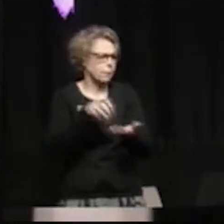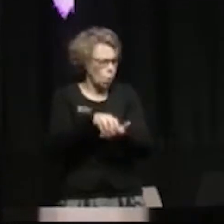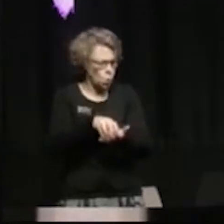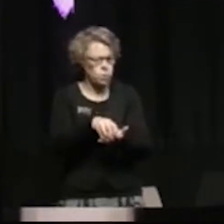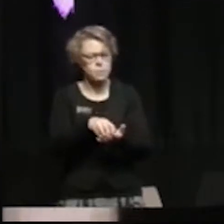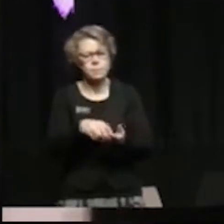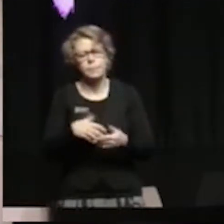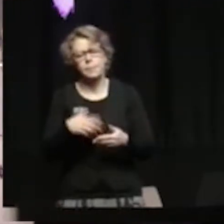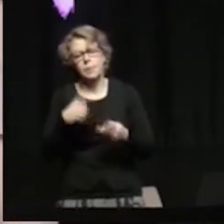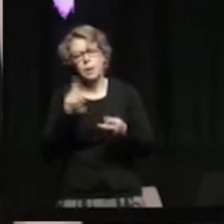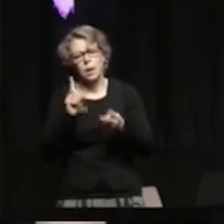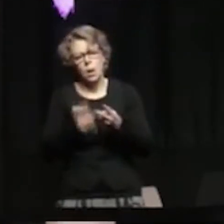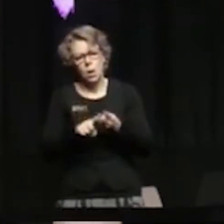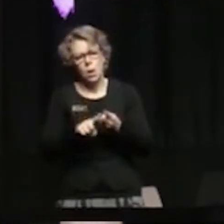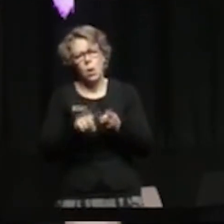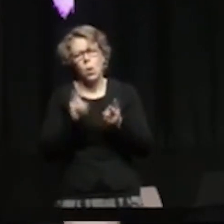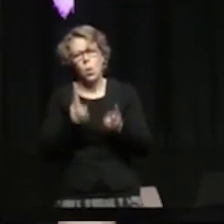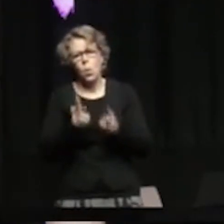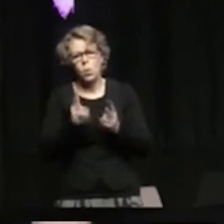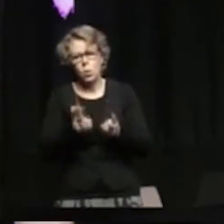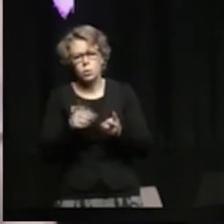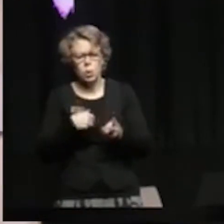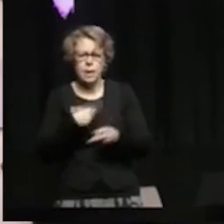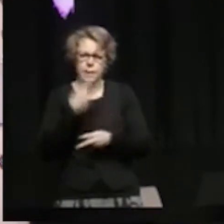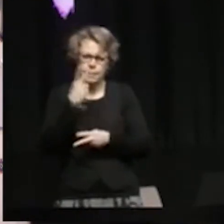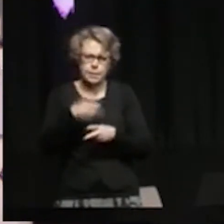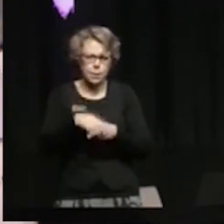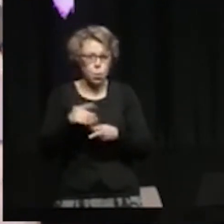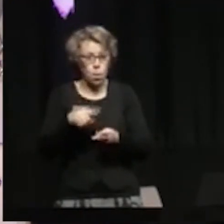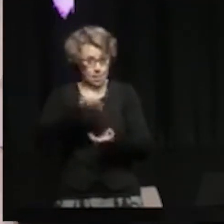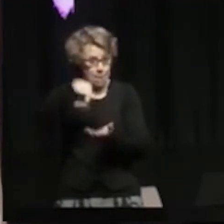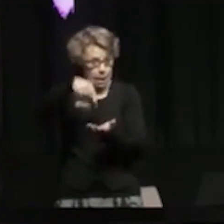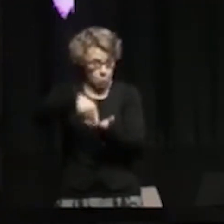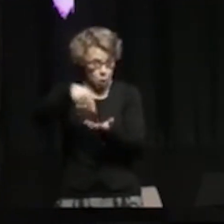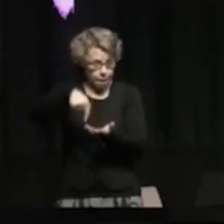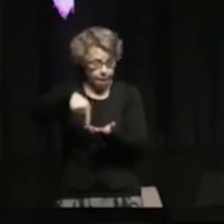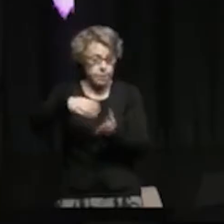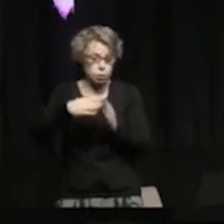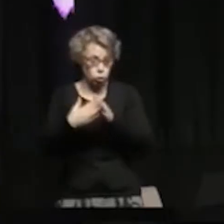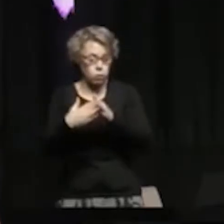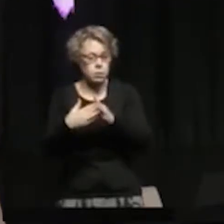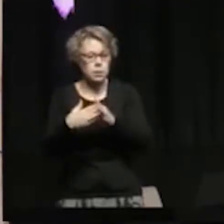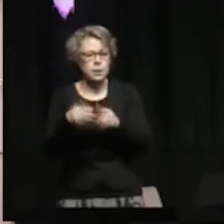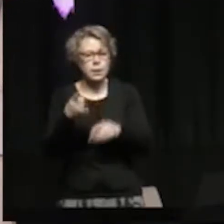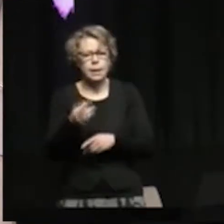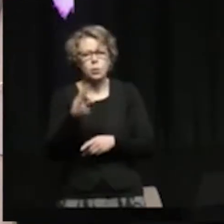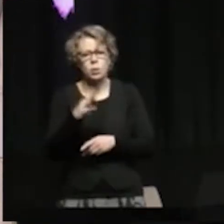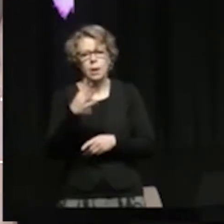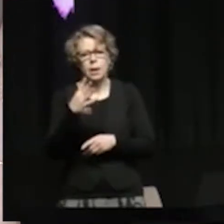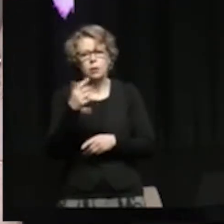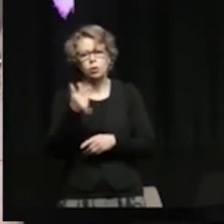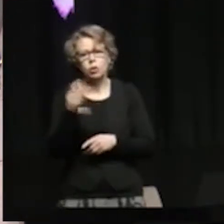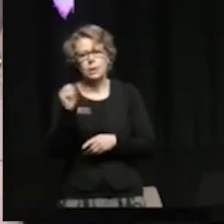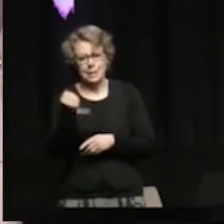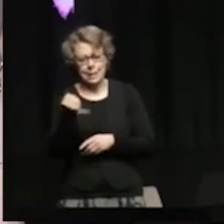are. And I think if I look at the city of Malmö, we have